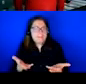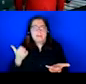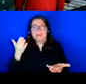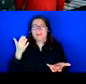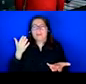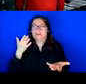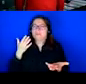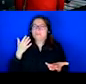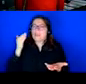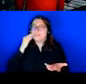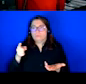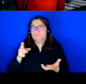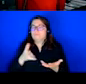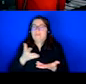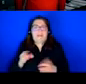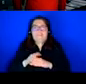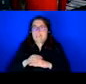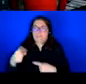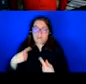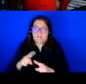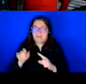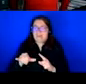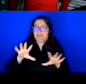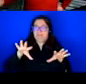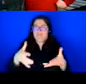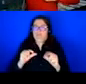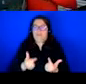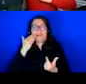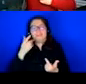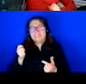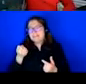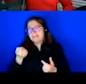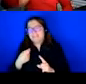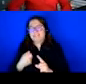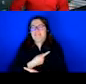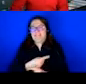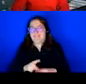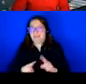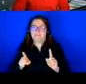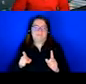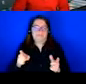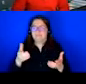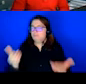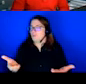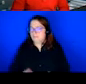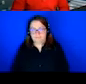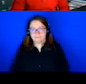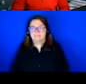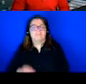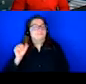group, kind of all grouped in together, I know it's a little bit different, but you can speak to it however you want. Oh yeah, for sure.